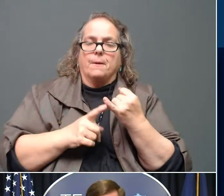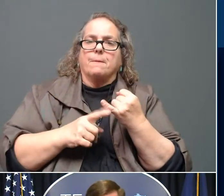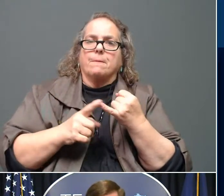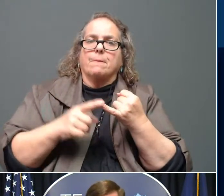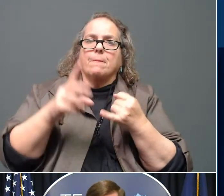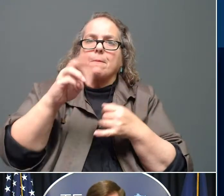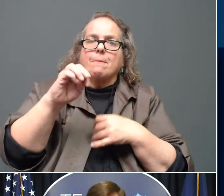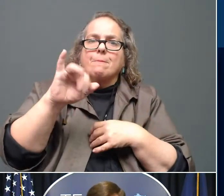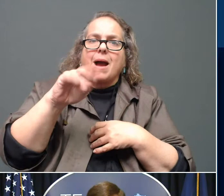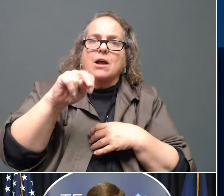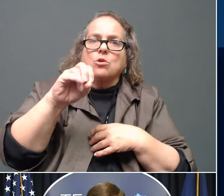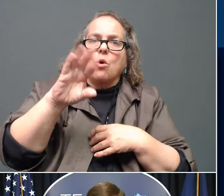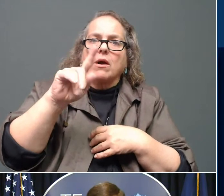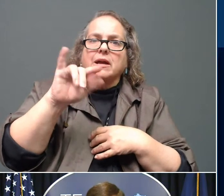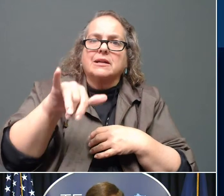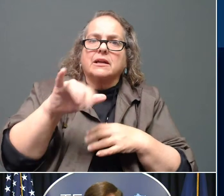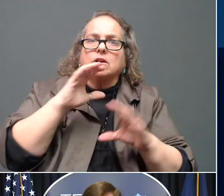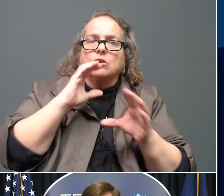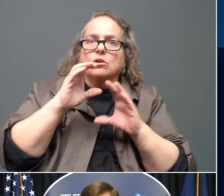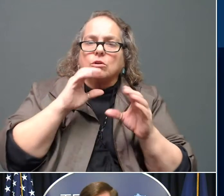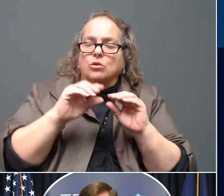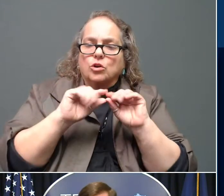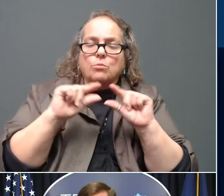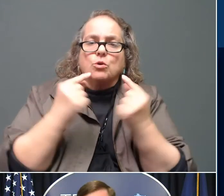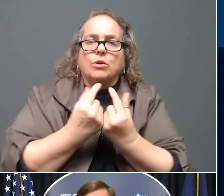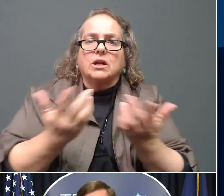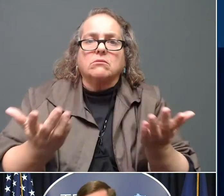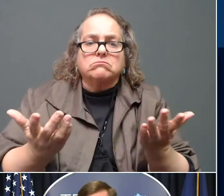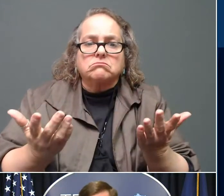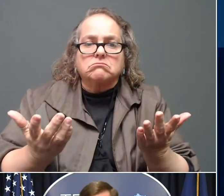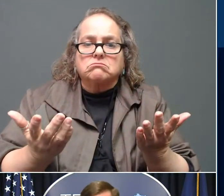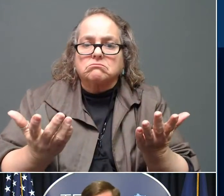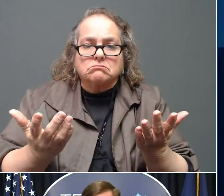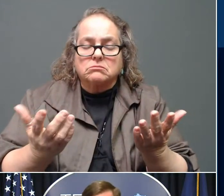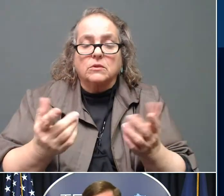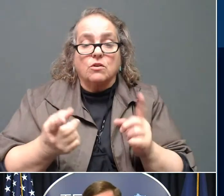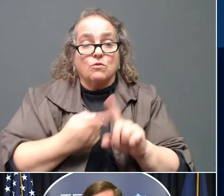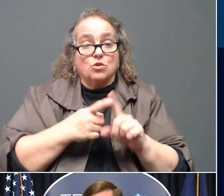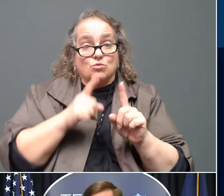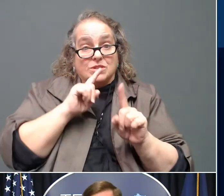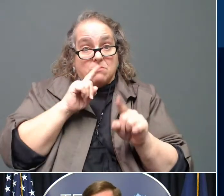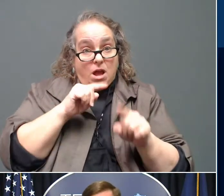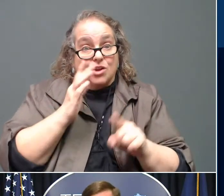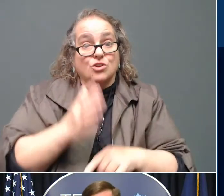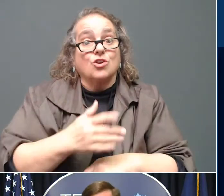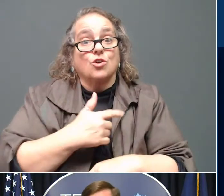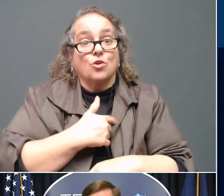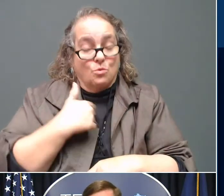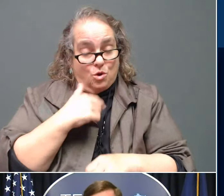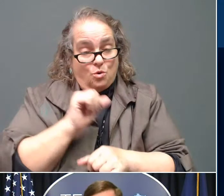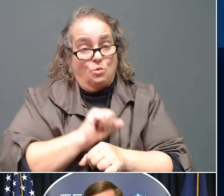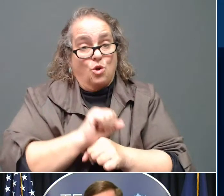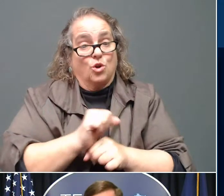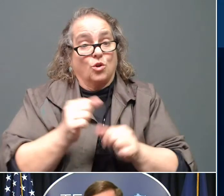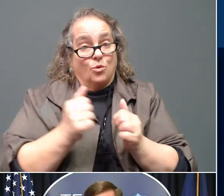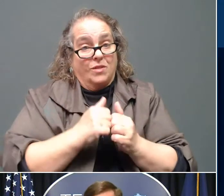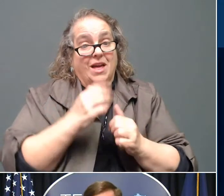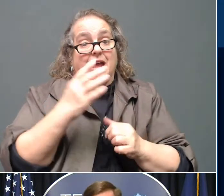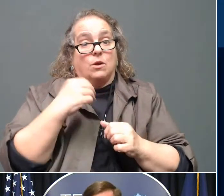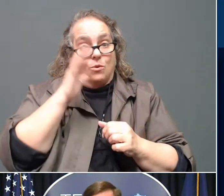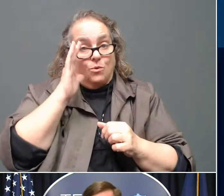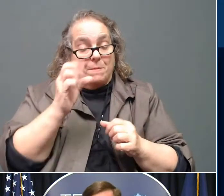to address. Certainly on the first responder, we are working and will be announcing